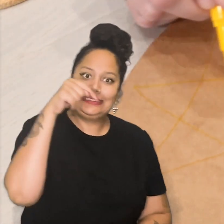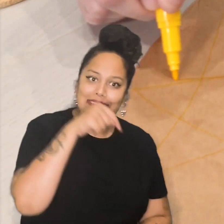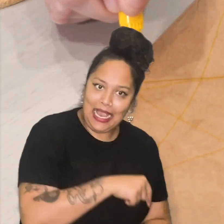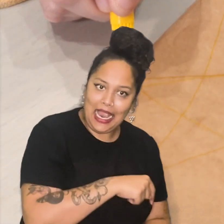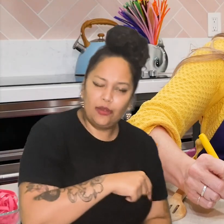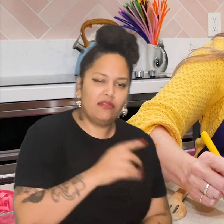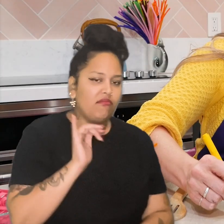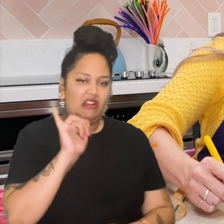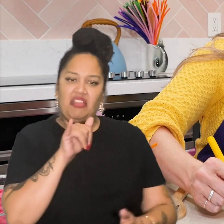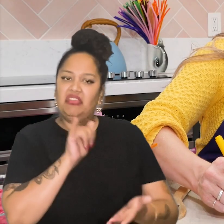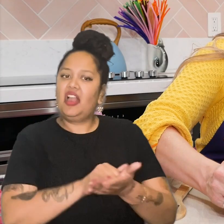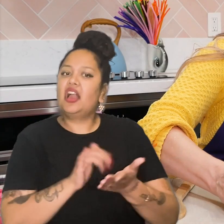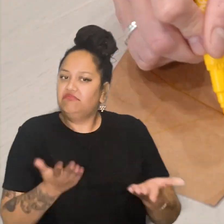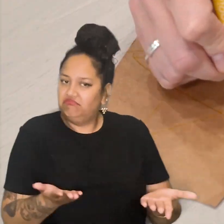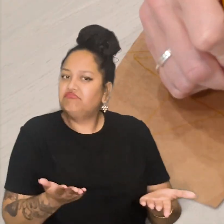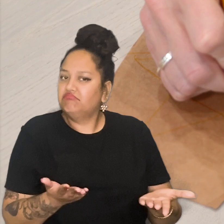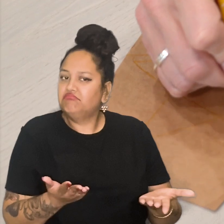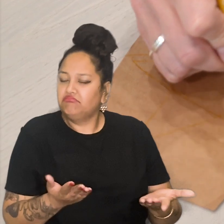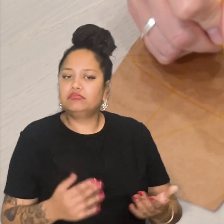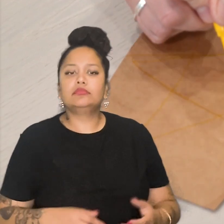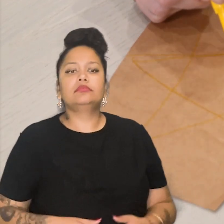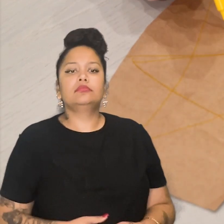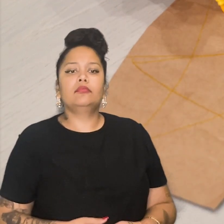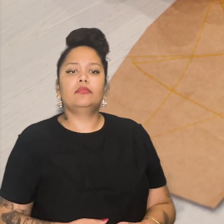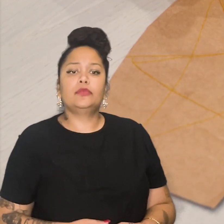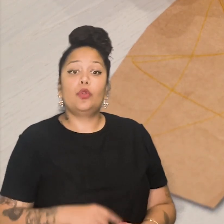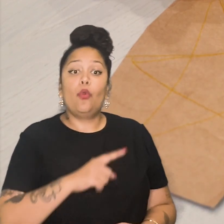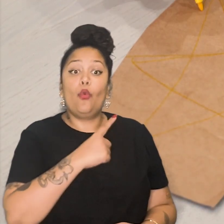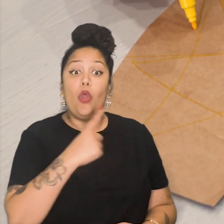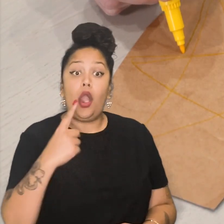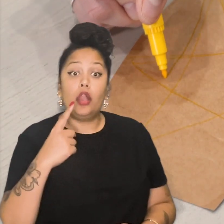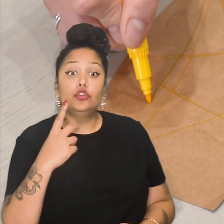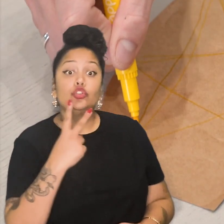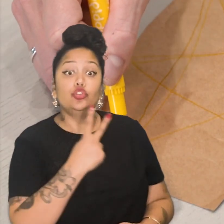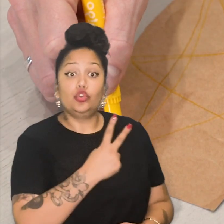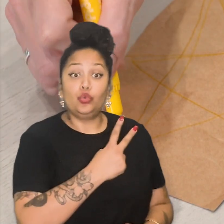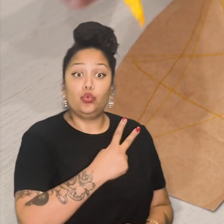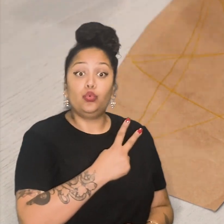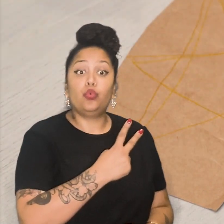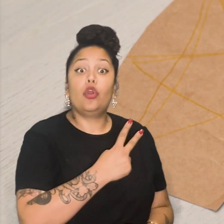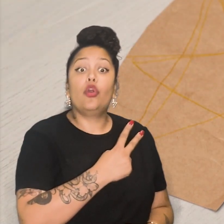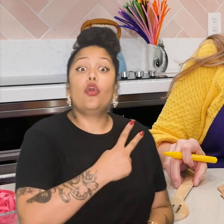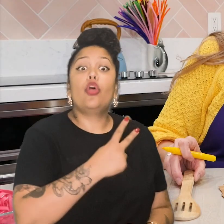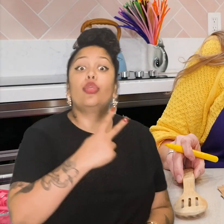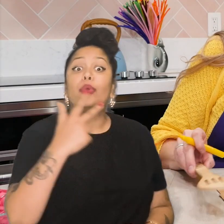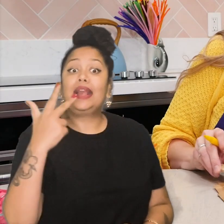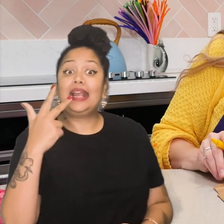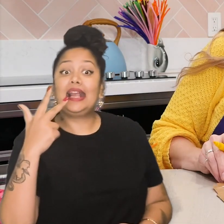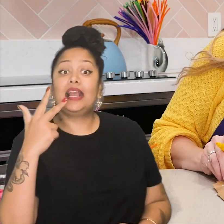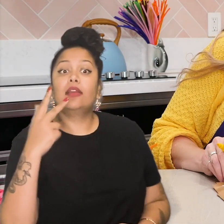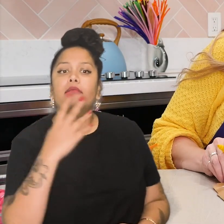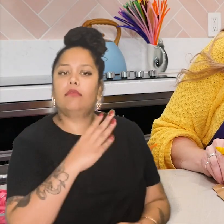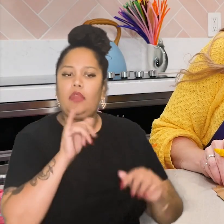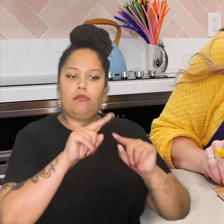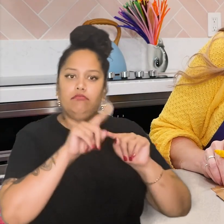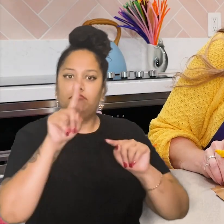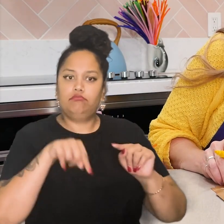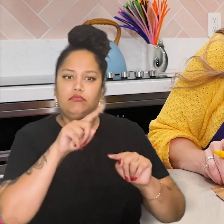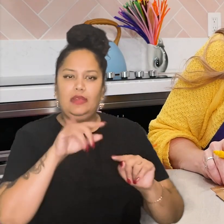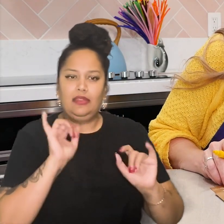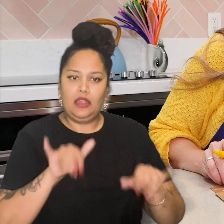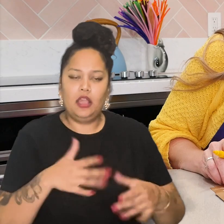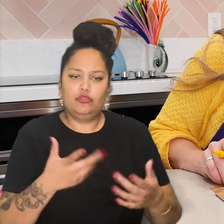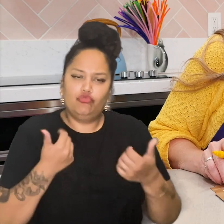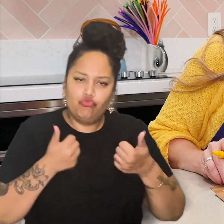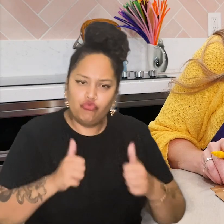that. So it's like 1, 2, 3, 4, 5. There we go. And we'll try this out, and